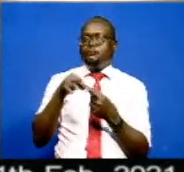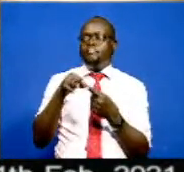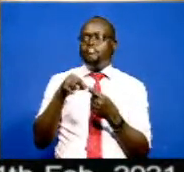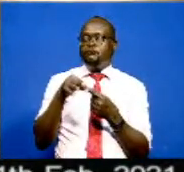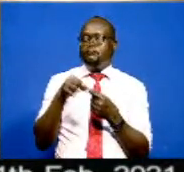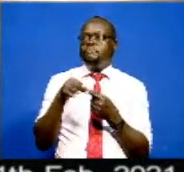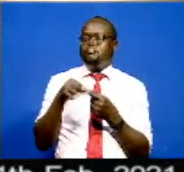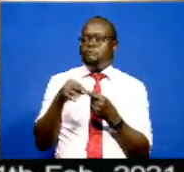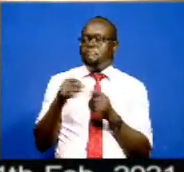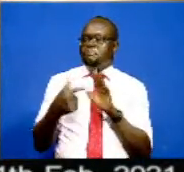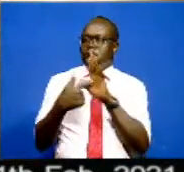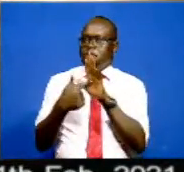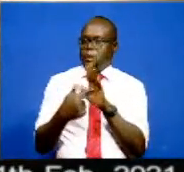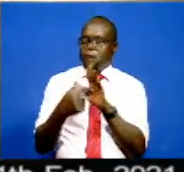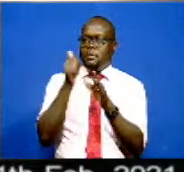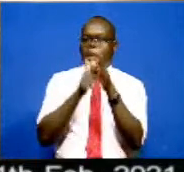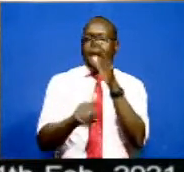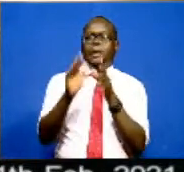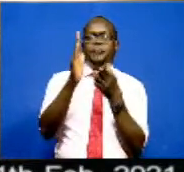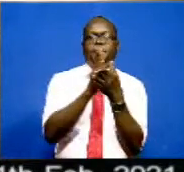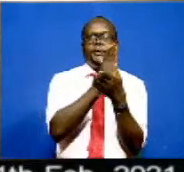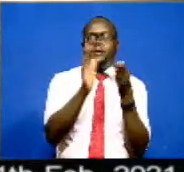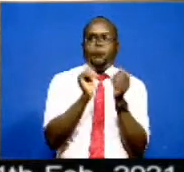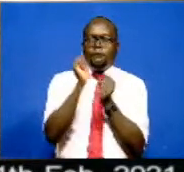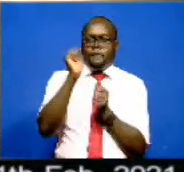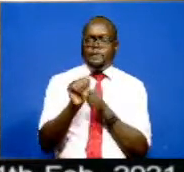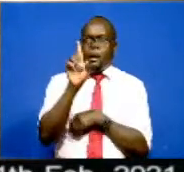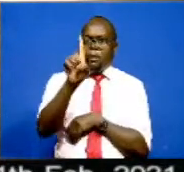one specified under Section 15,